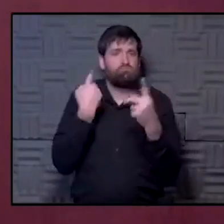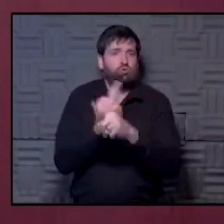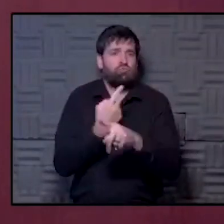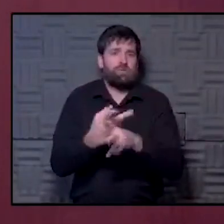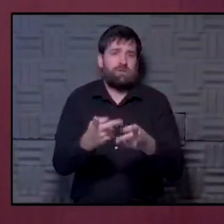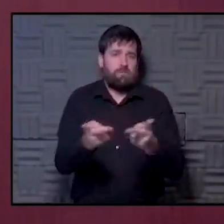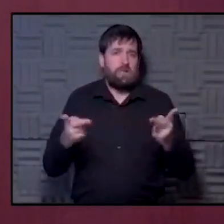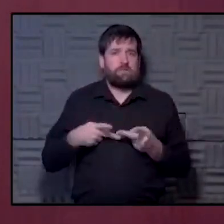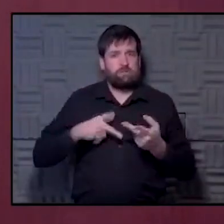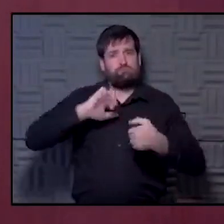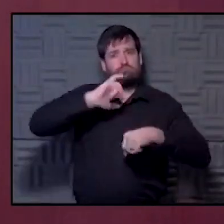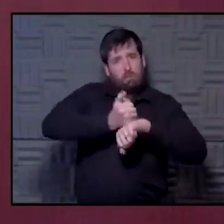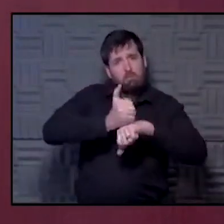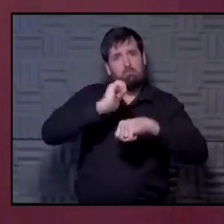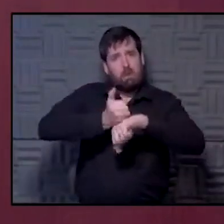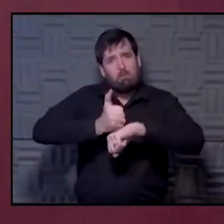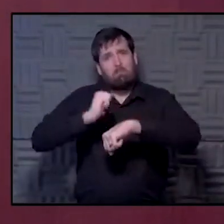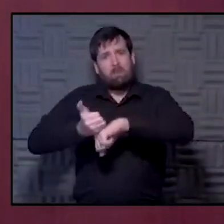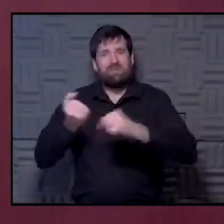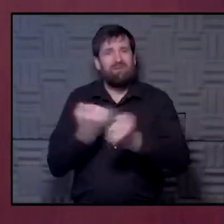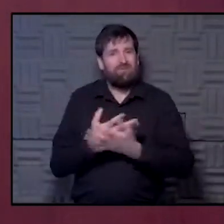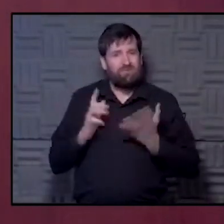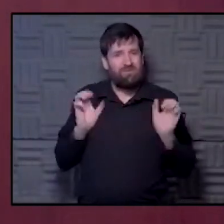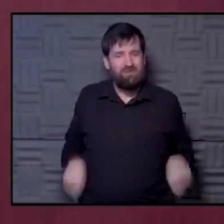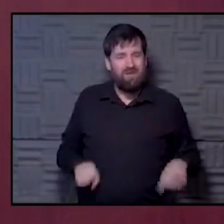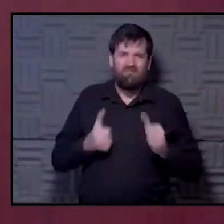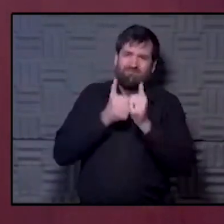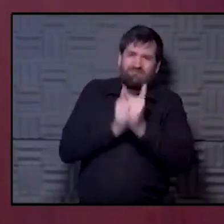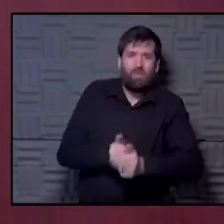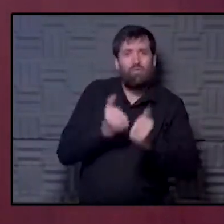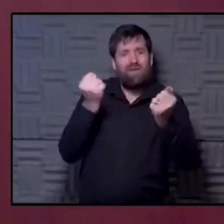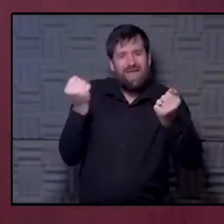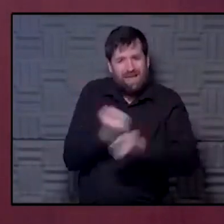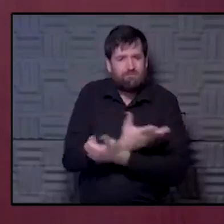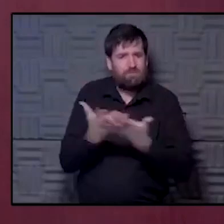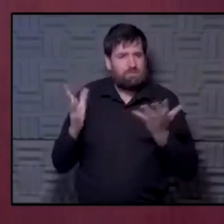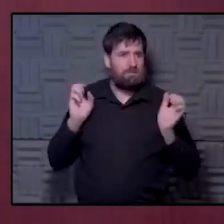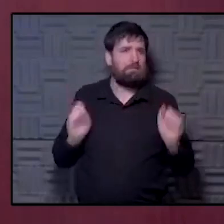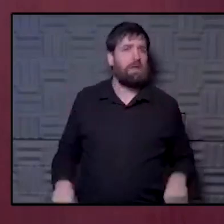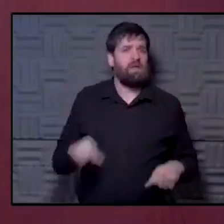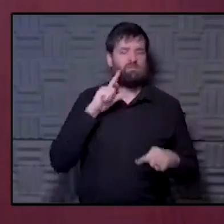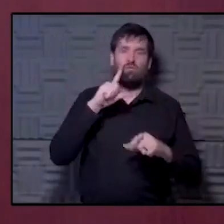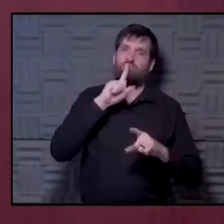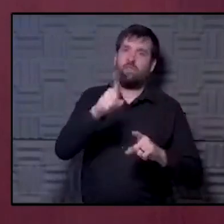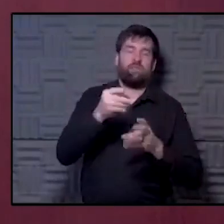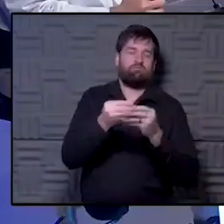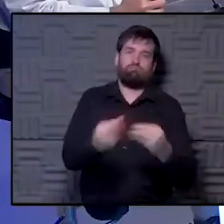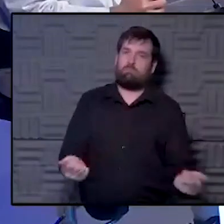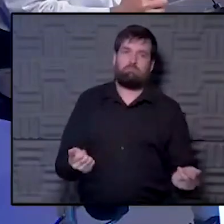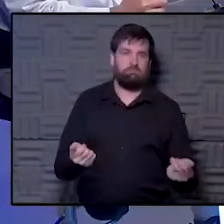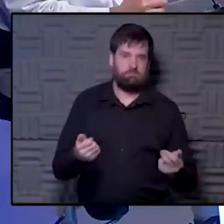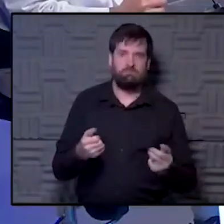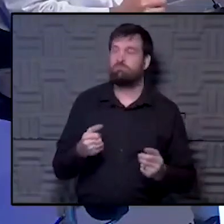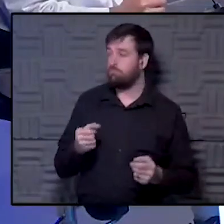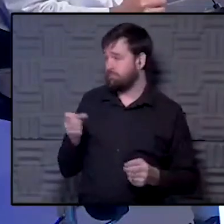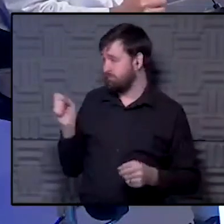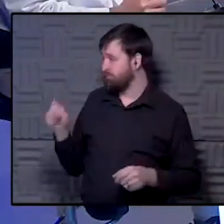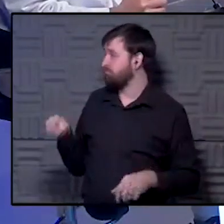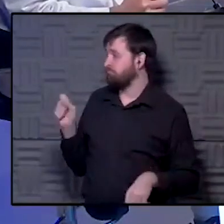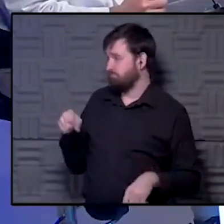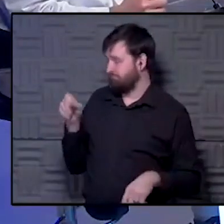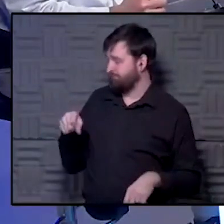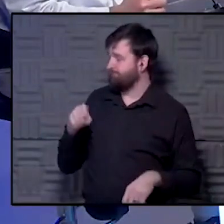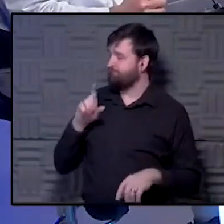let's implement every single thing we can, follow every mitigation measure, we can really knock this down. Yeah, it can really